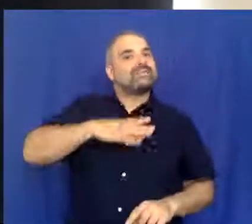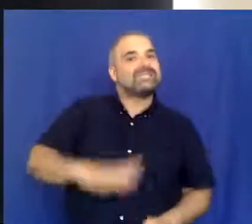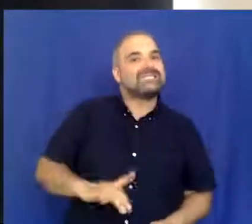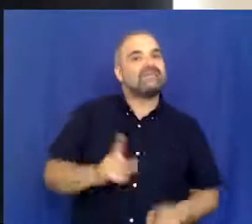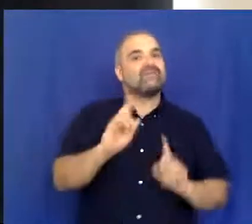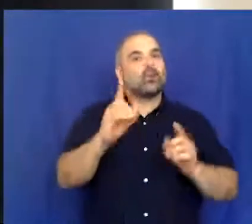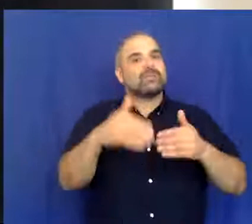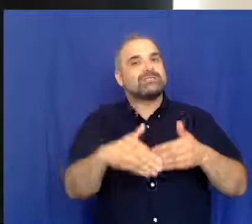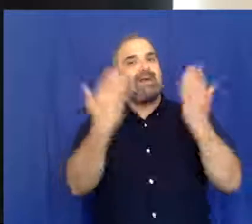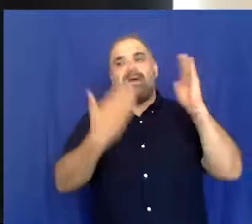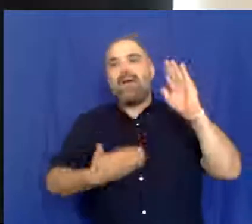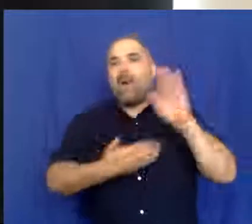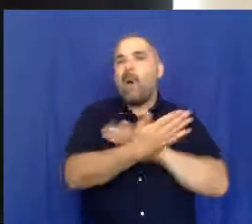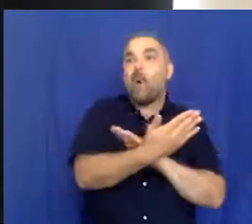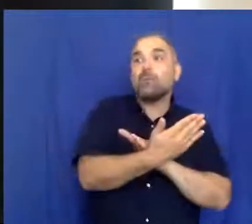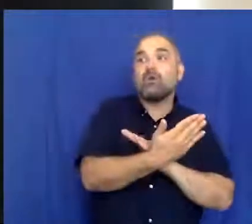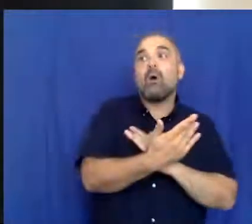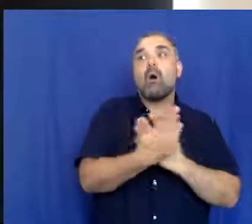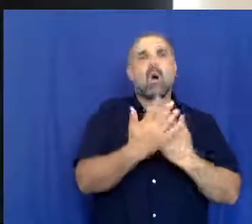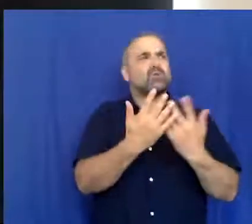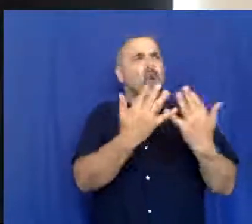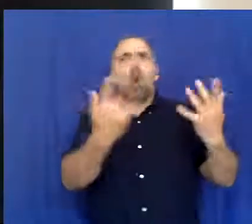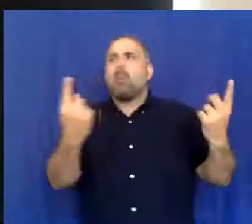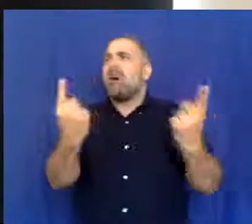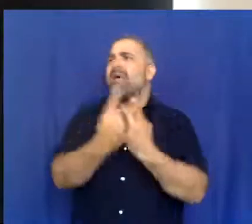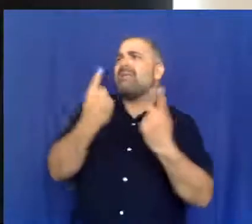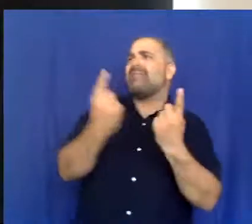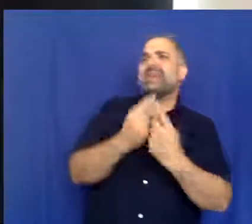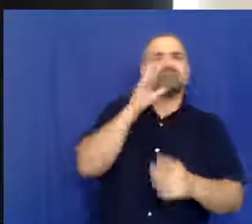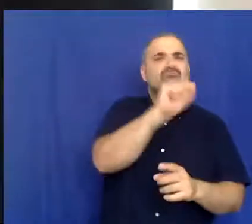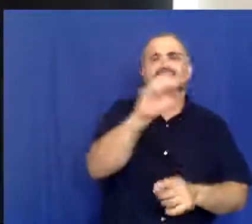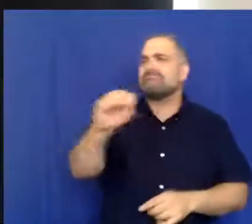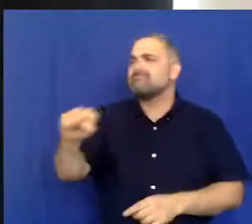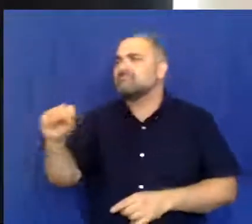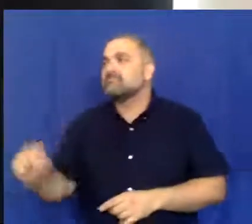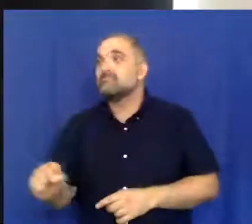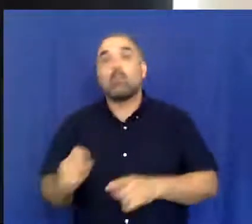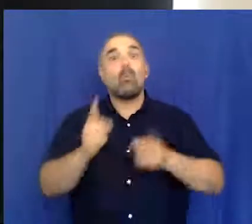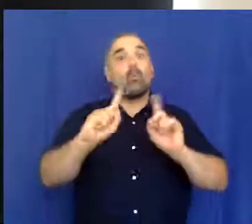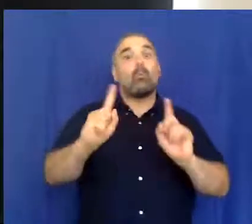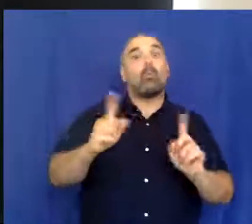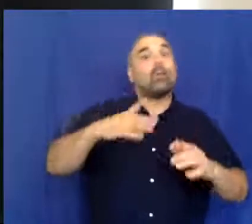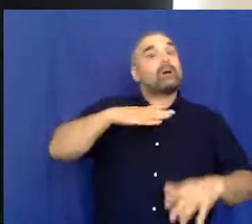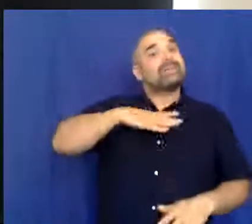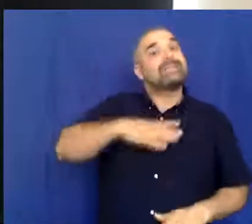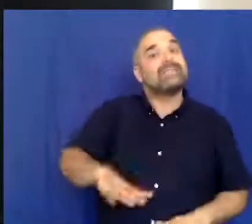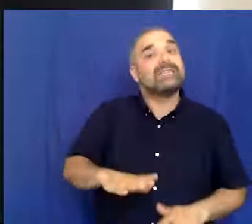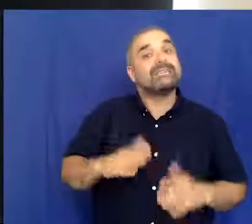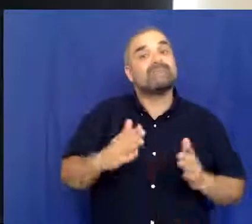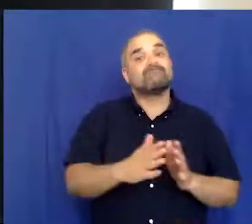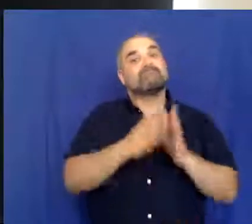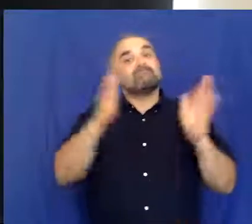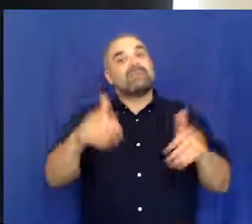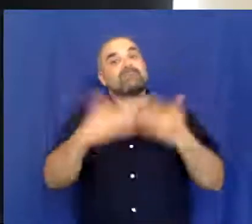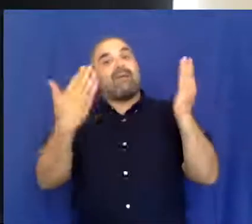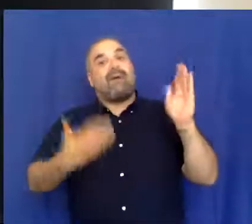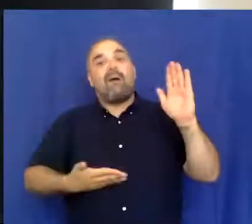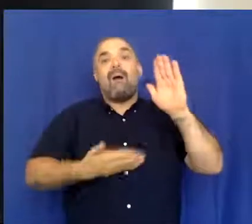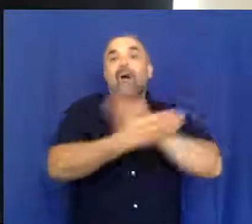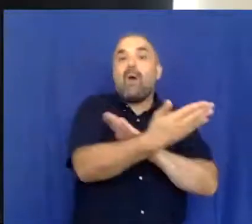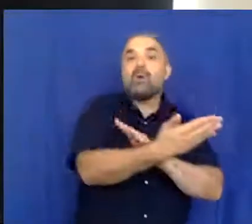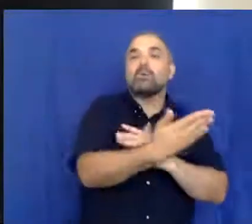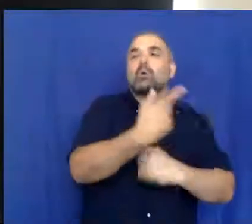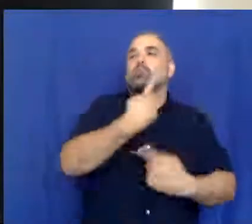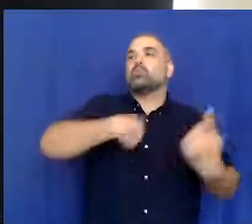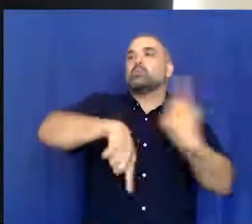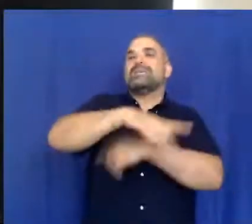What do we need for our big day out? There's so many things to get. What do we need for our big